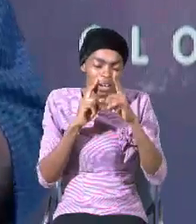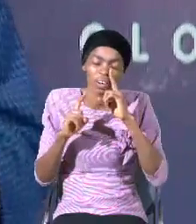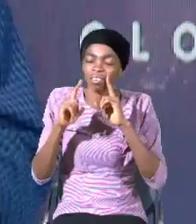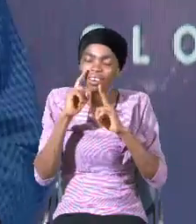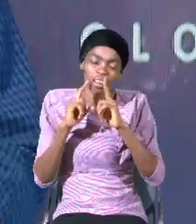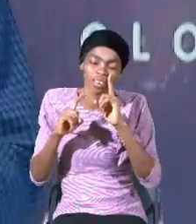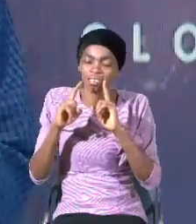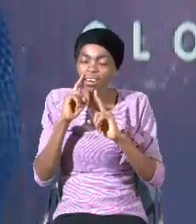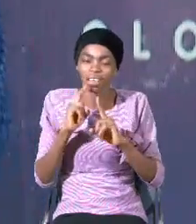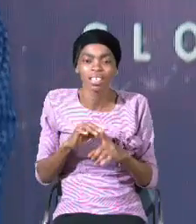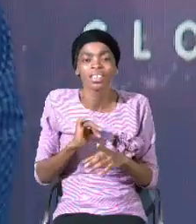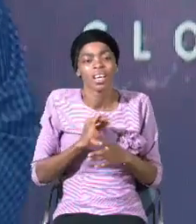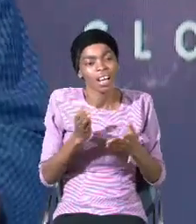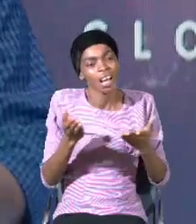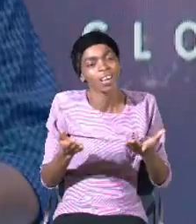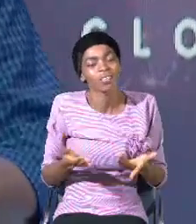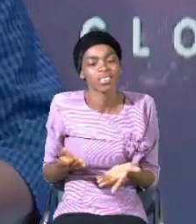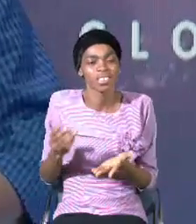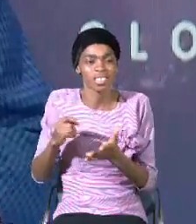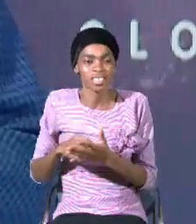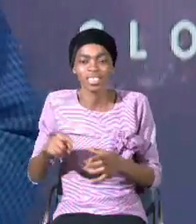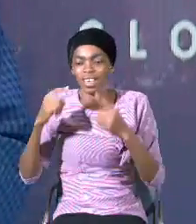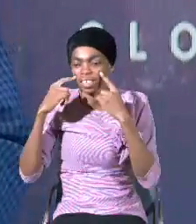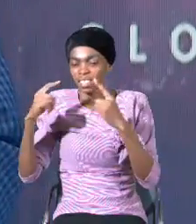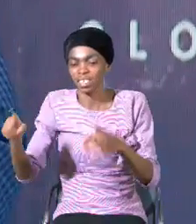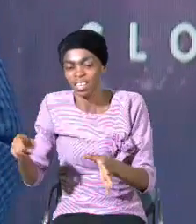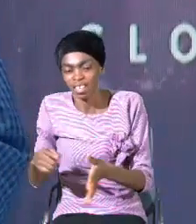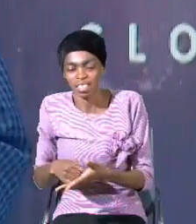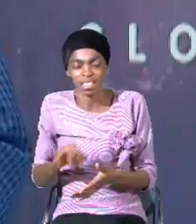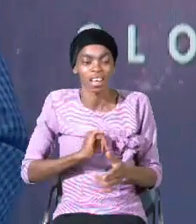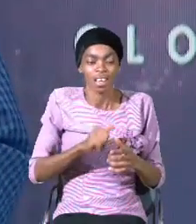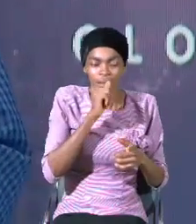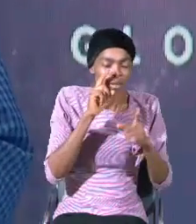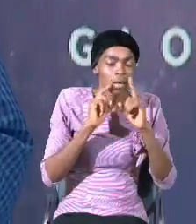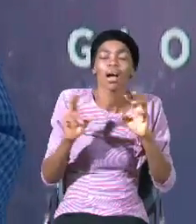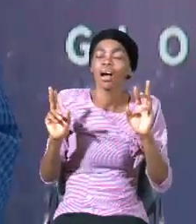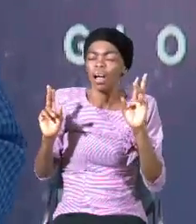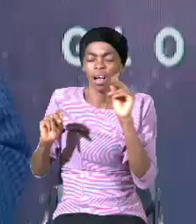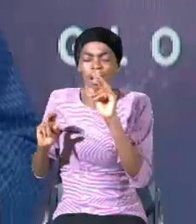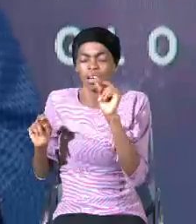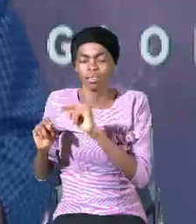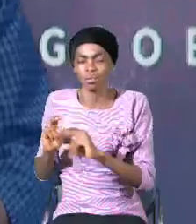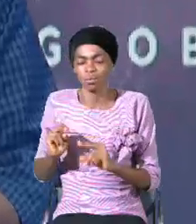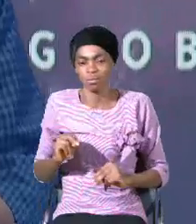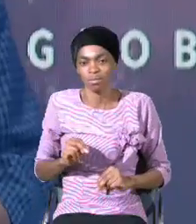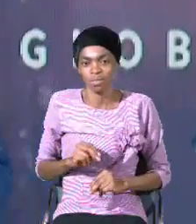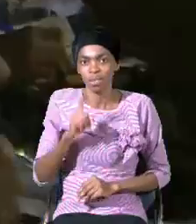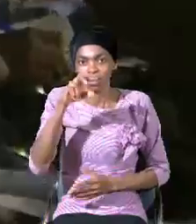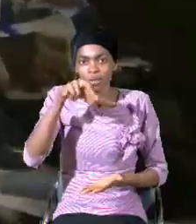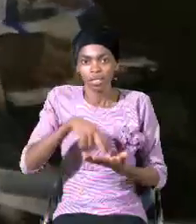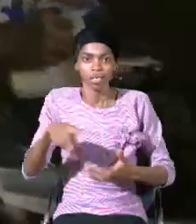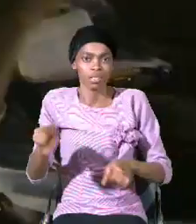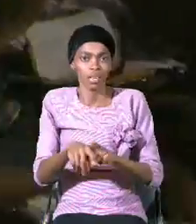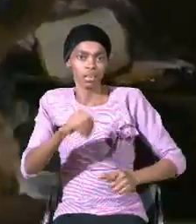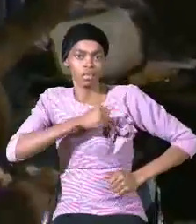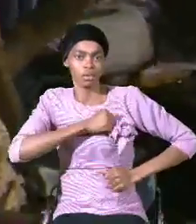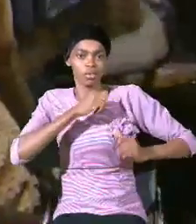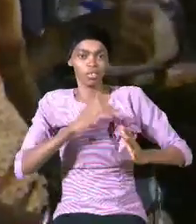I demand this, I declare this, and crying, you'll